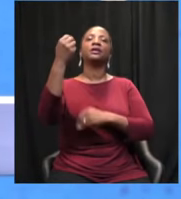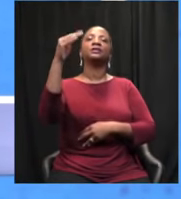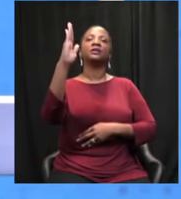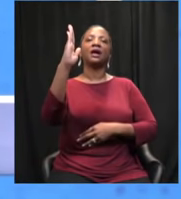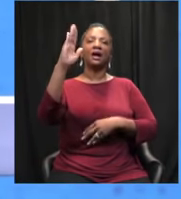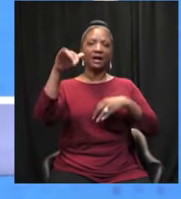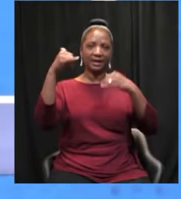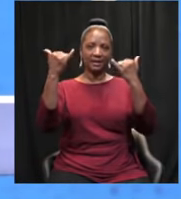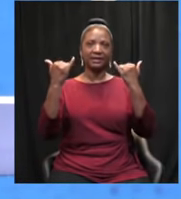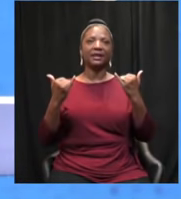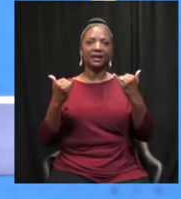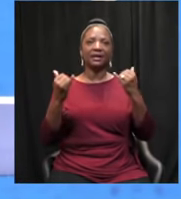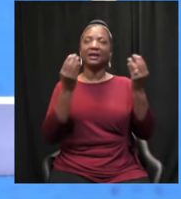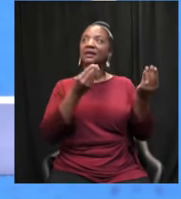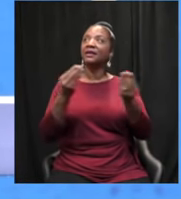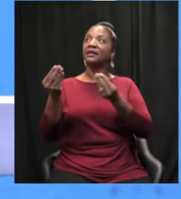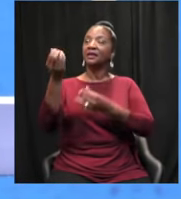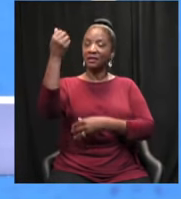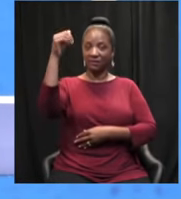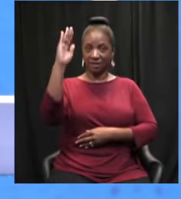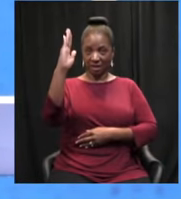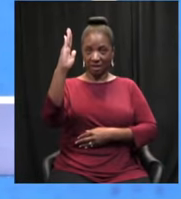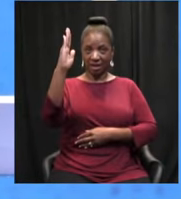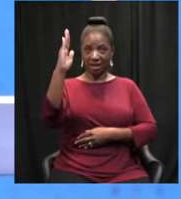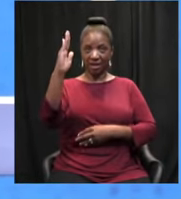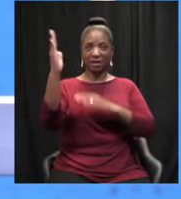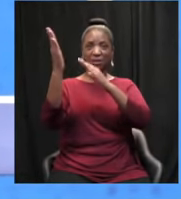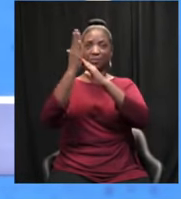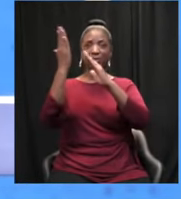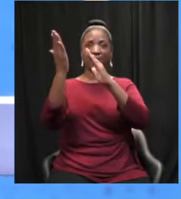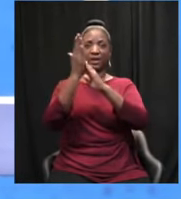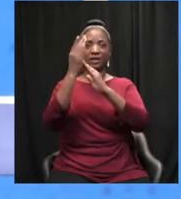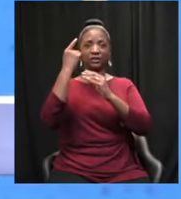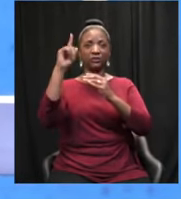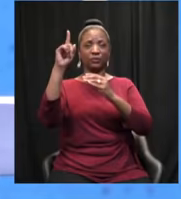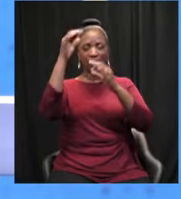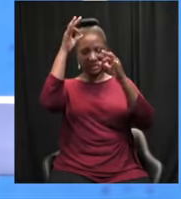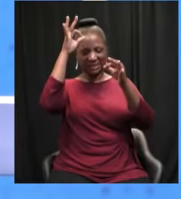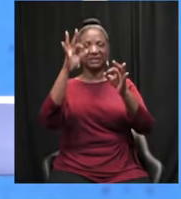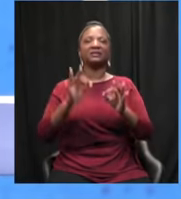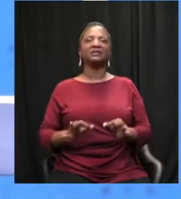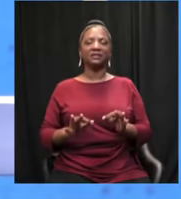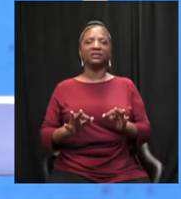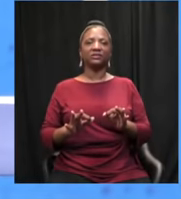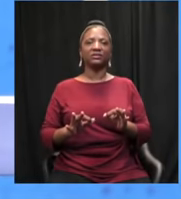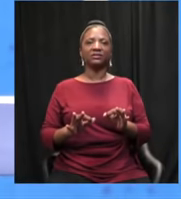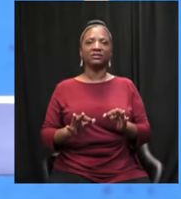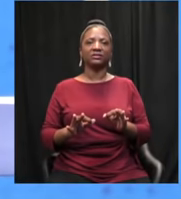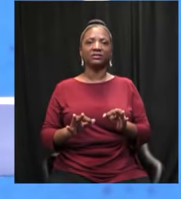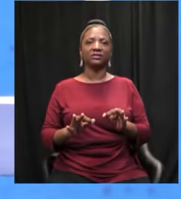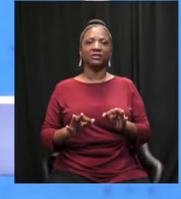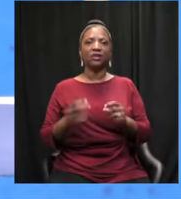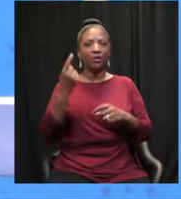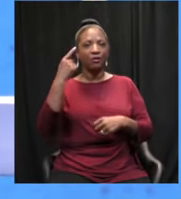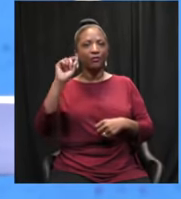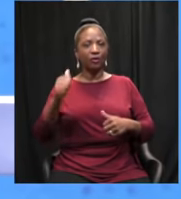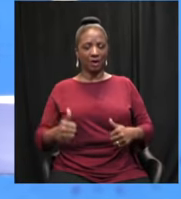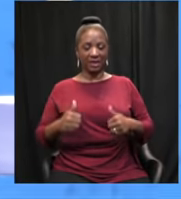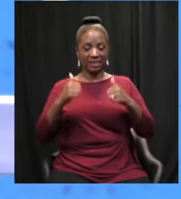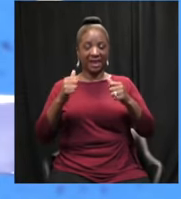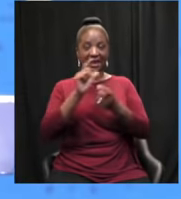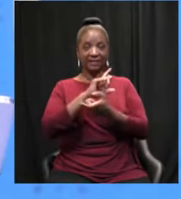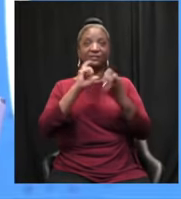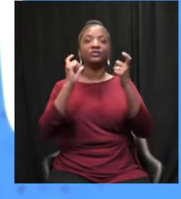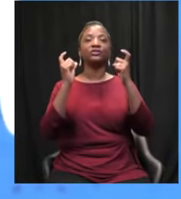give God a praise right now for decisions that are being made, decisions that are being made, lives that are being changed